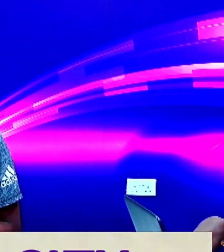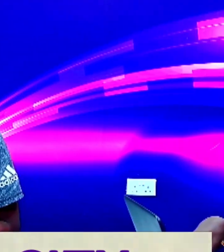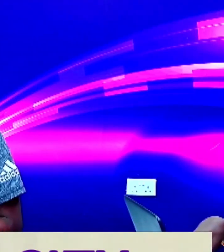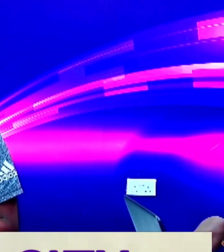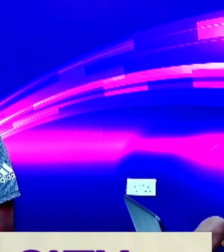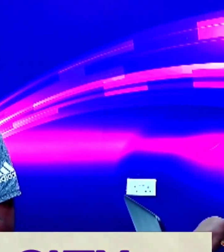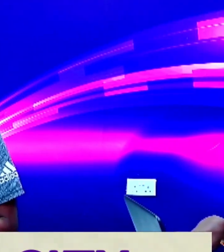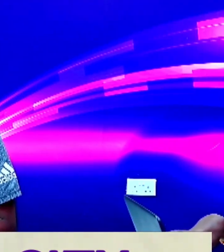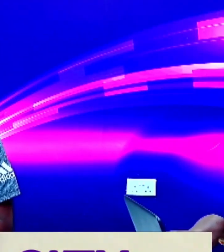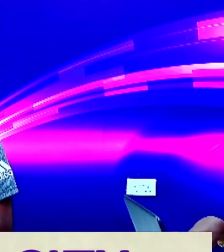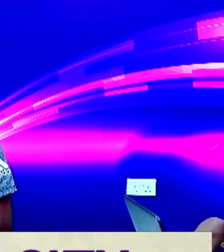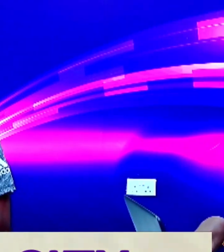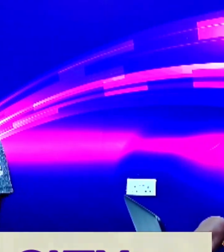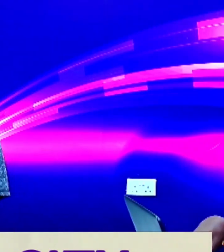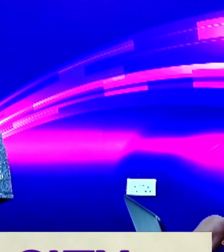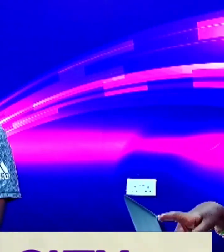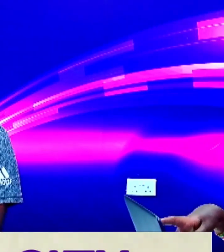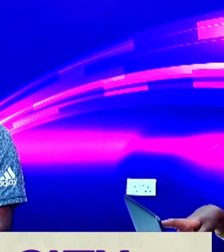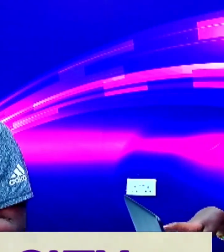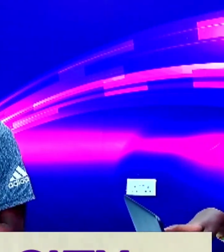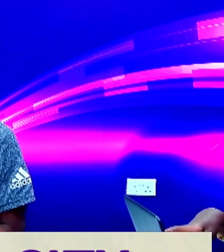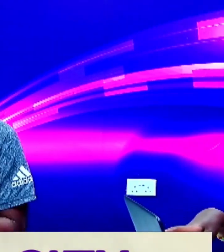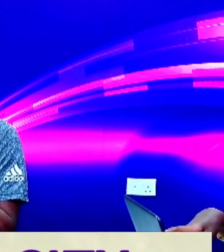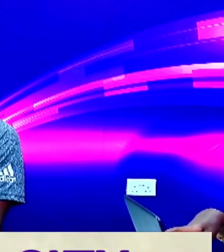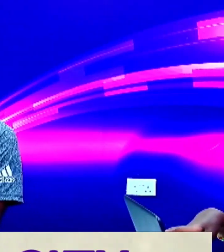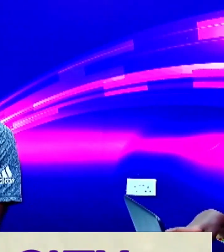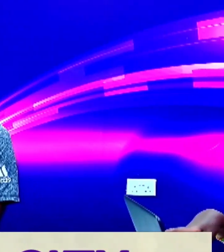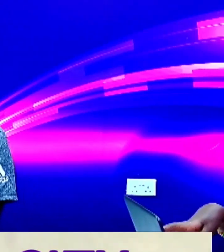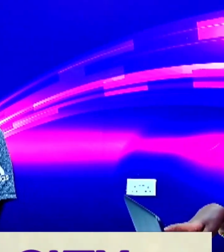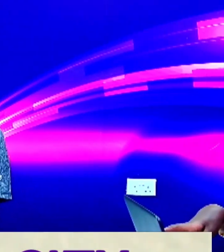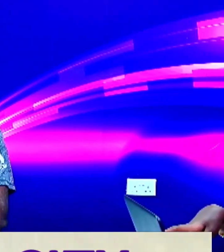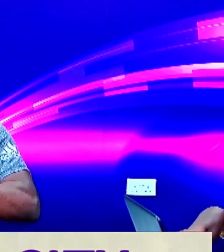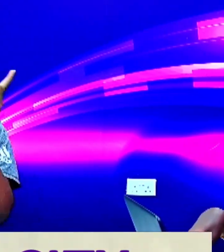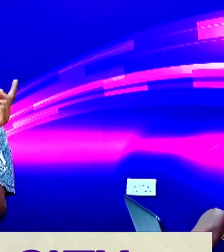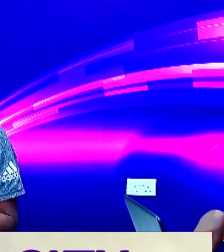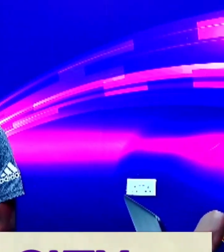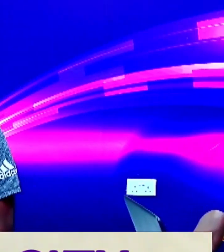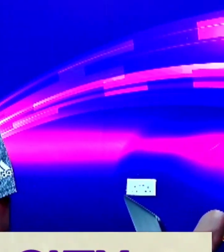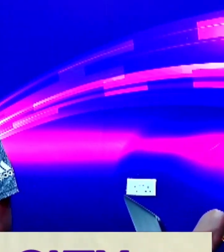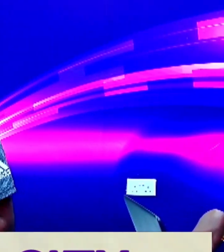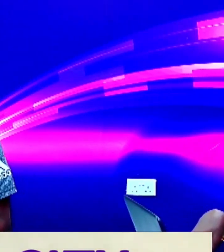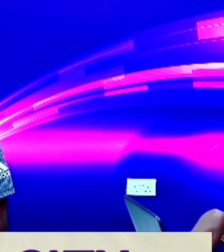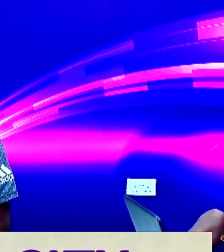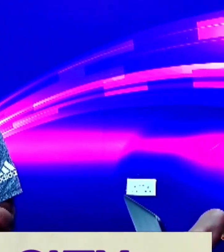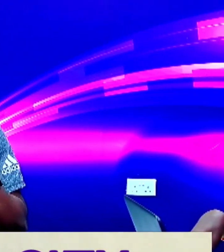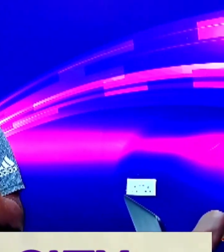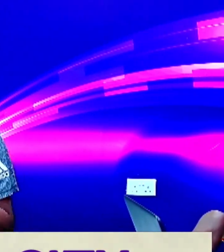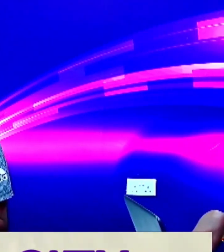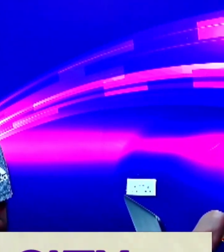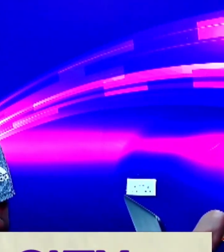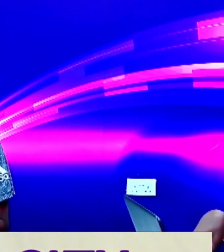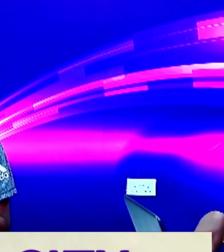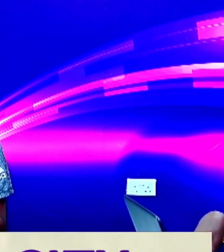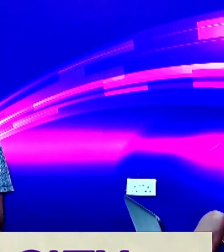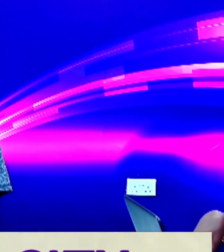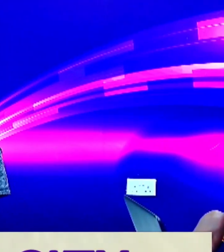play a very strong game, because I know Congo has really been beating us, but right now maybe it will be it will be a